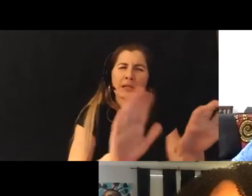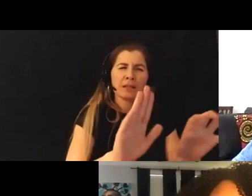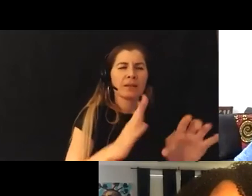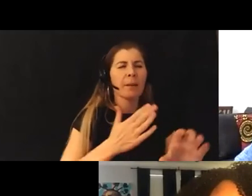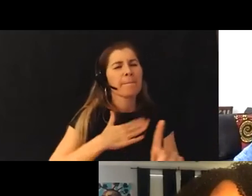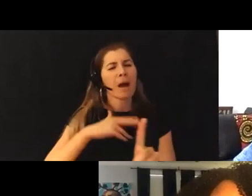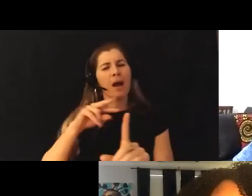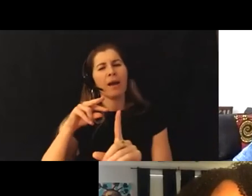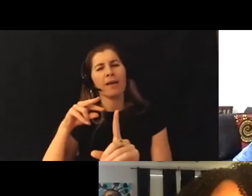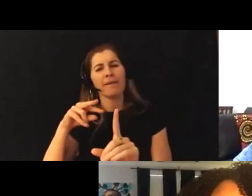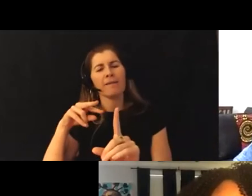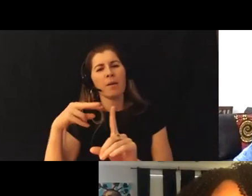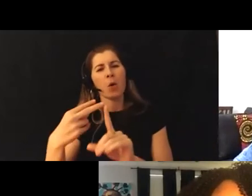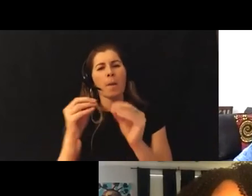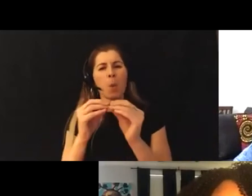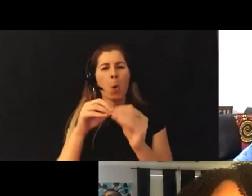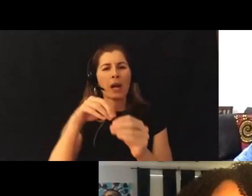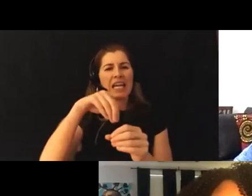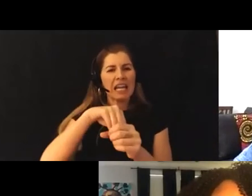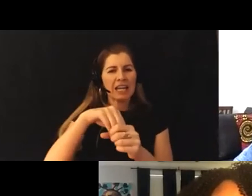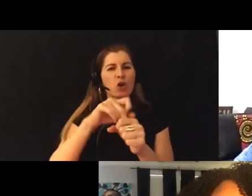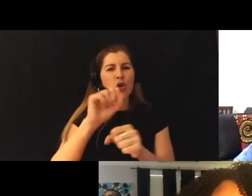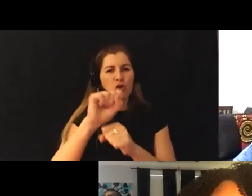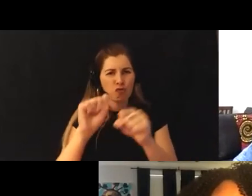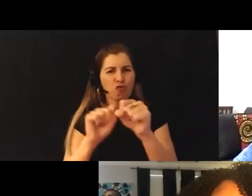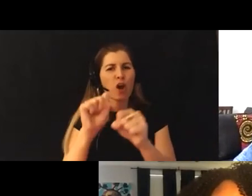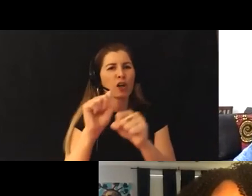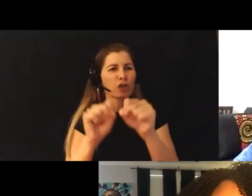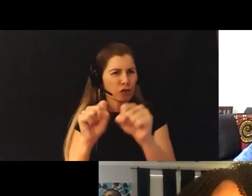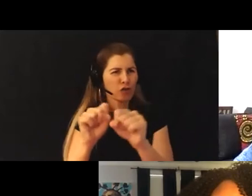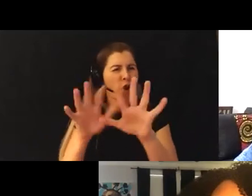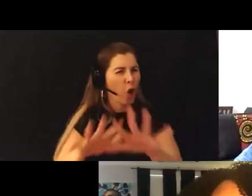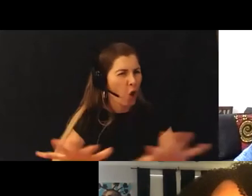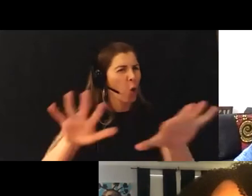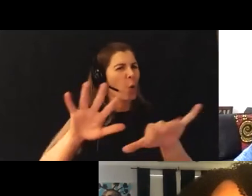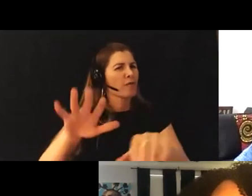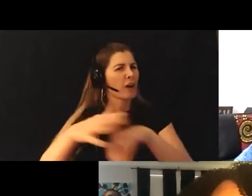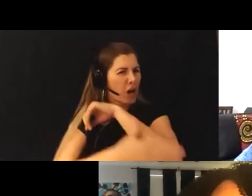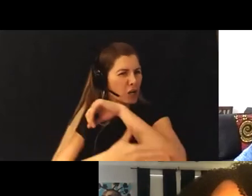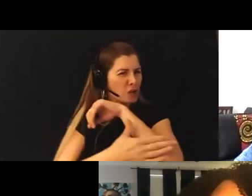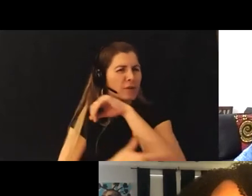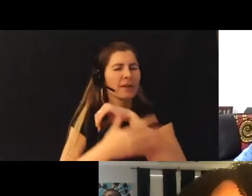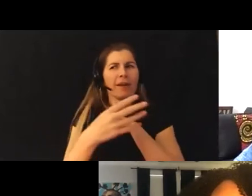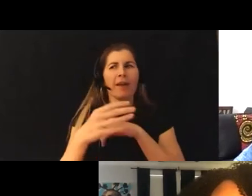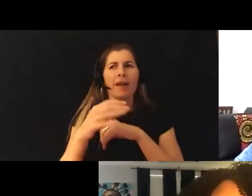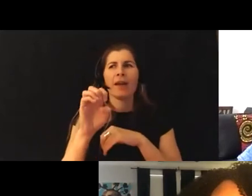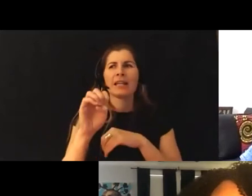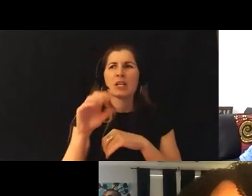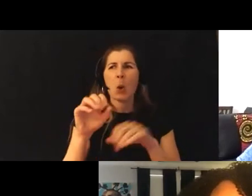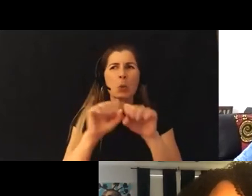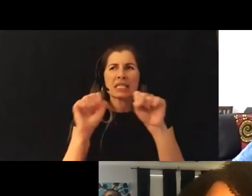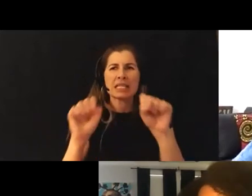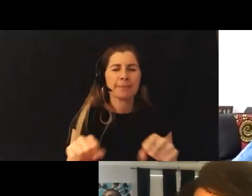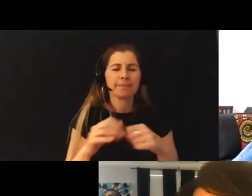of infrastructure, trends across the country, ecosystem. I just want to chime in that one of the things